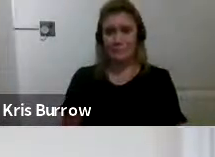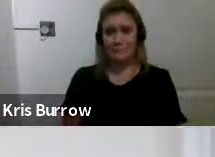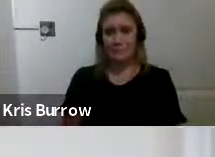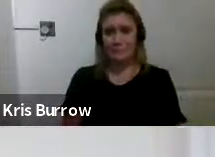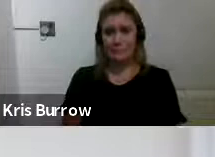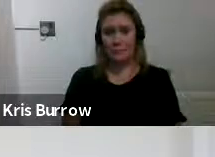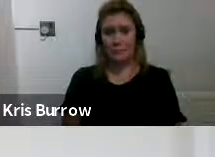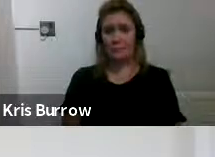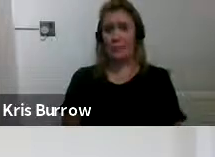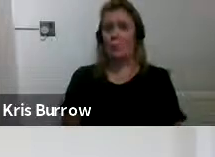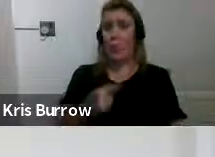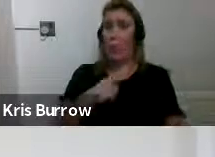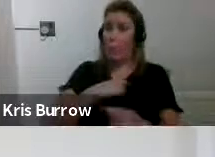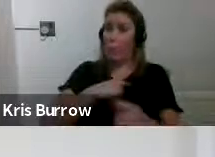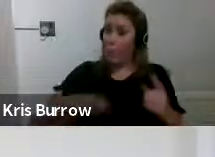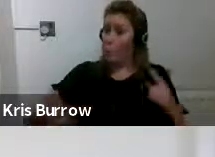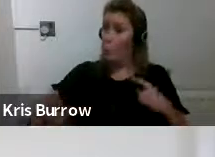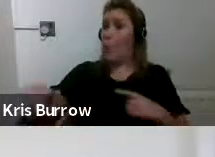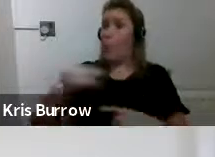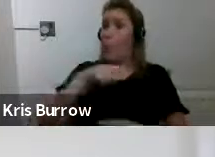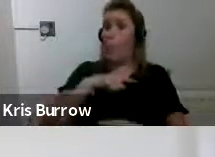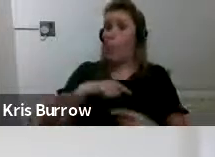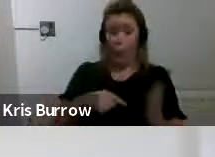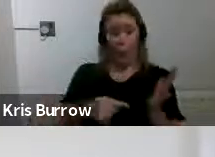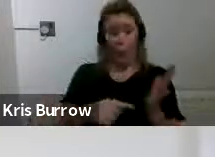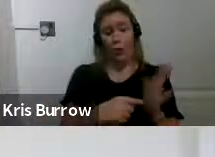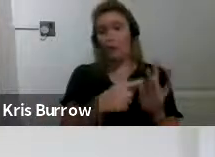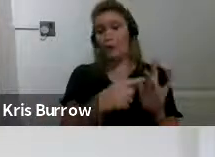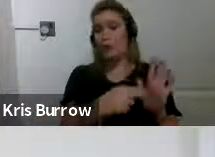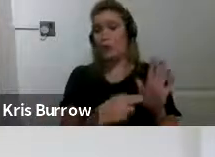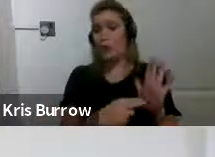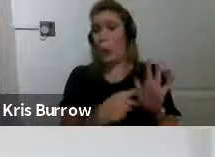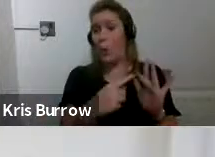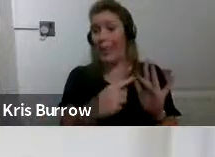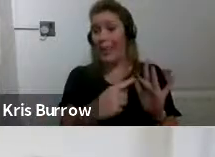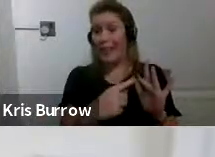We're all tiny.